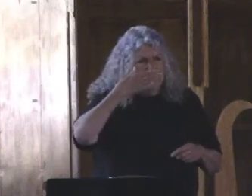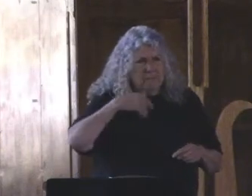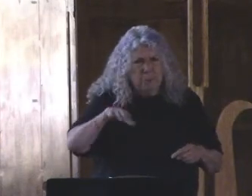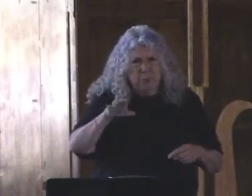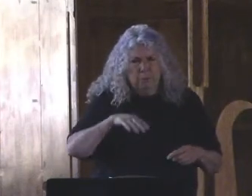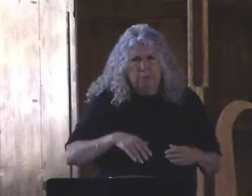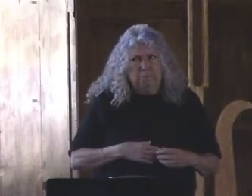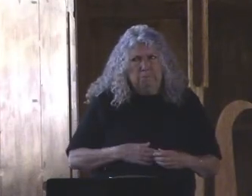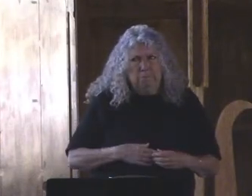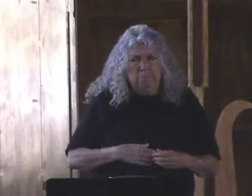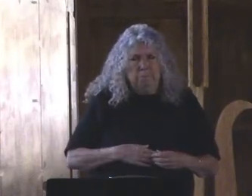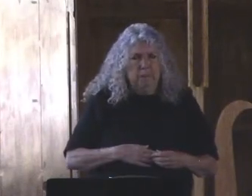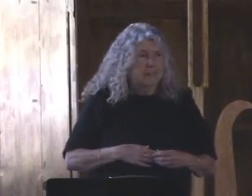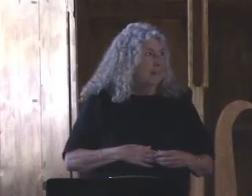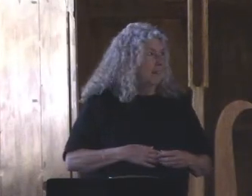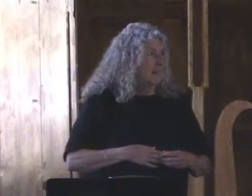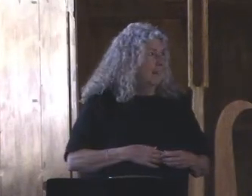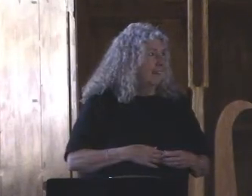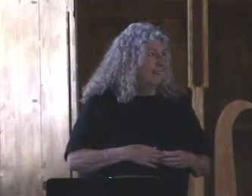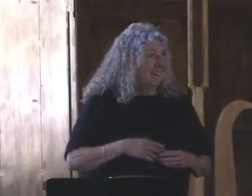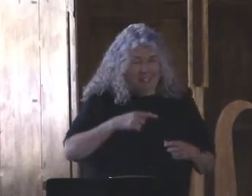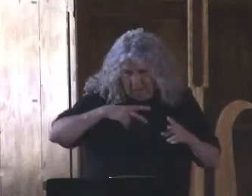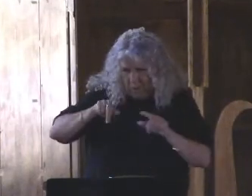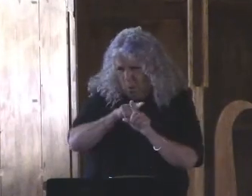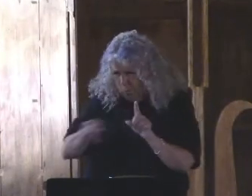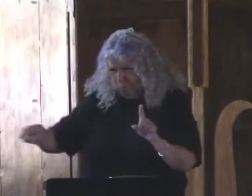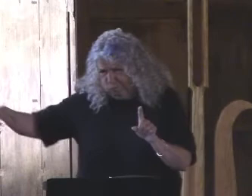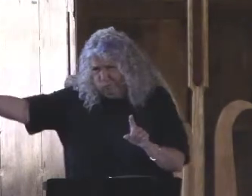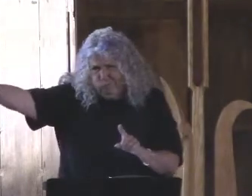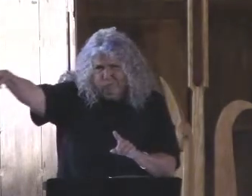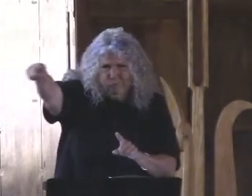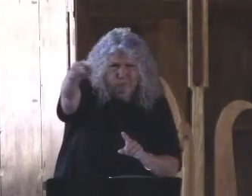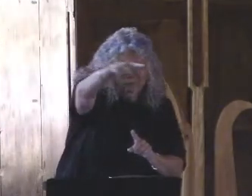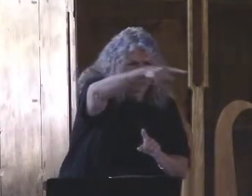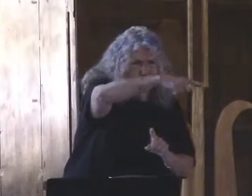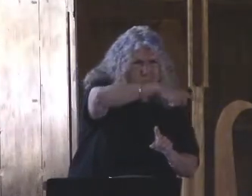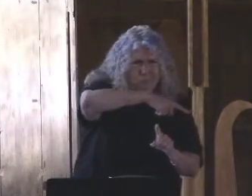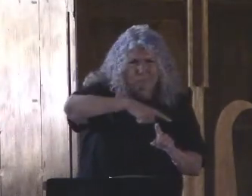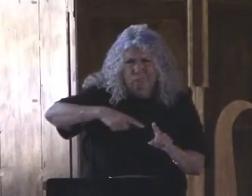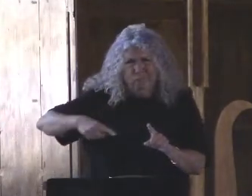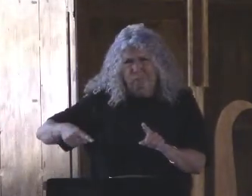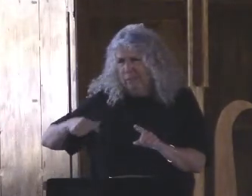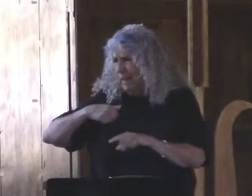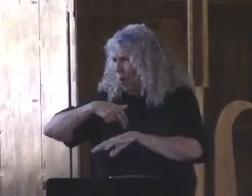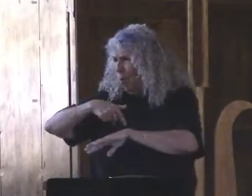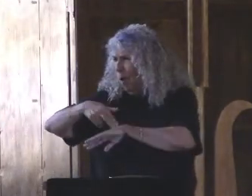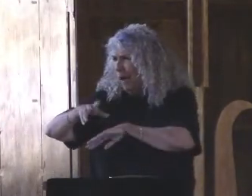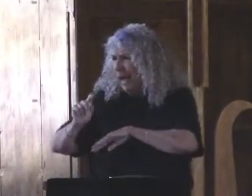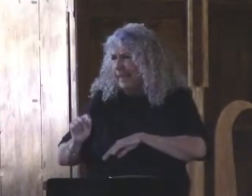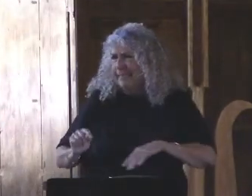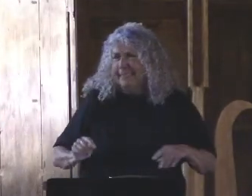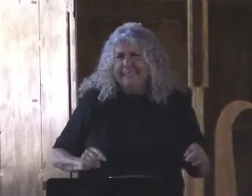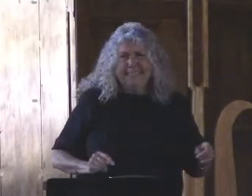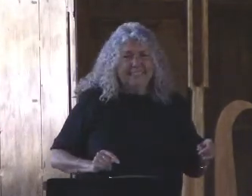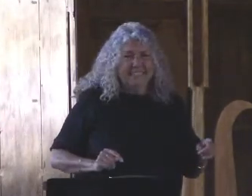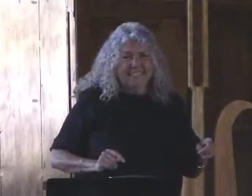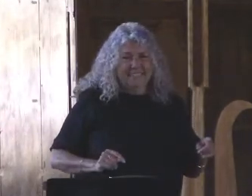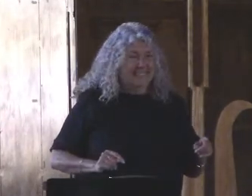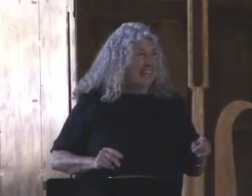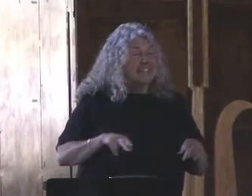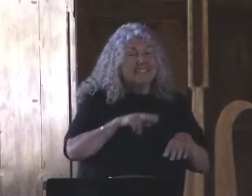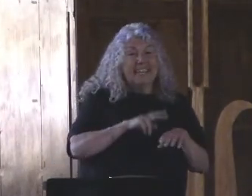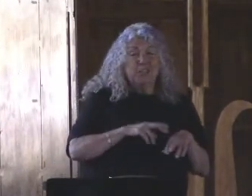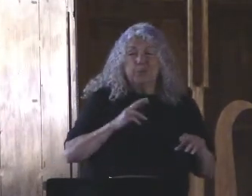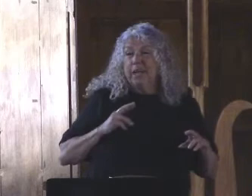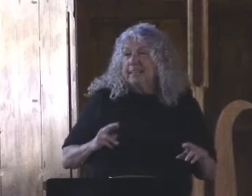on the sidewalk? We'd probably go around it, right? Maybe widely around it. We all would. This is the natural